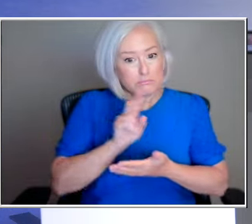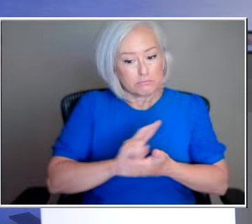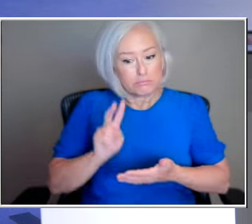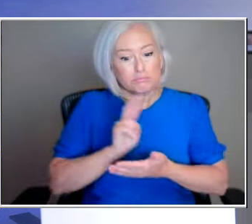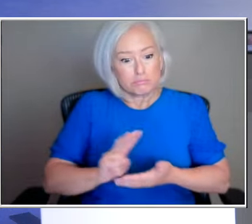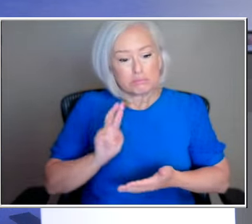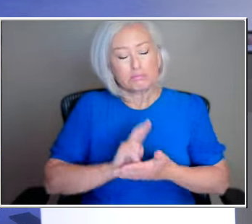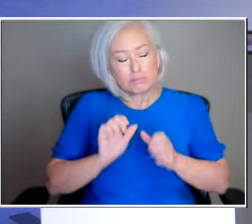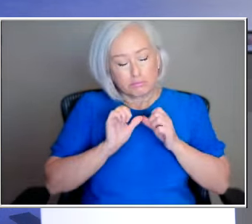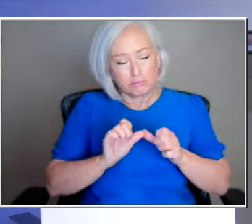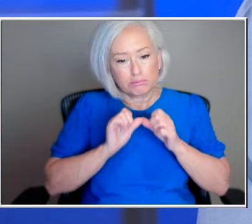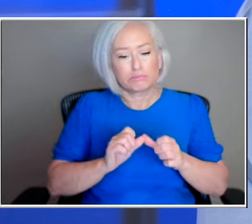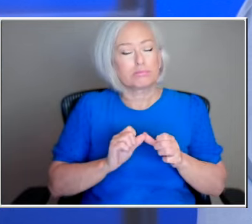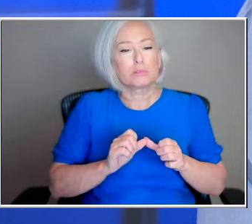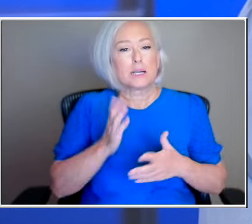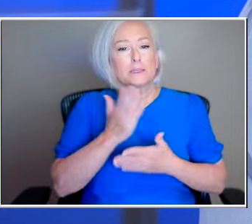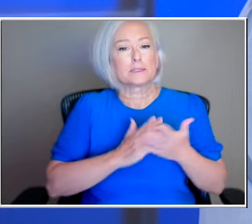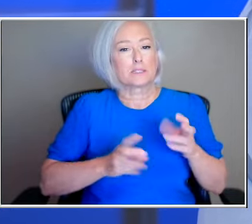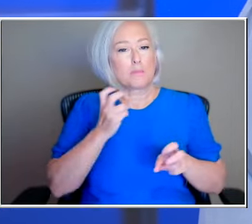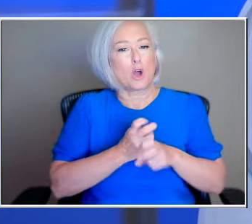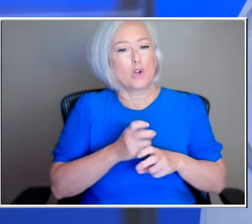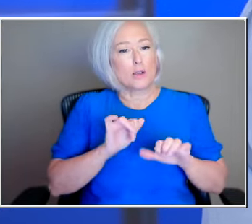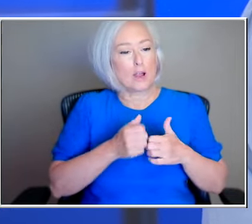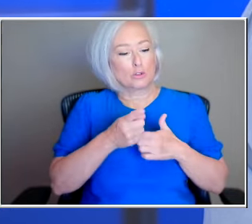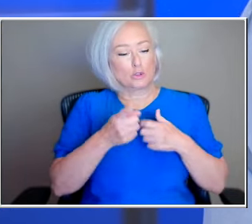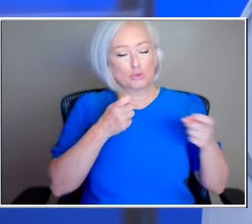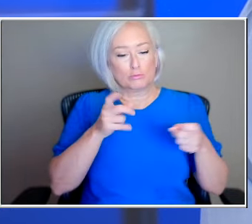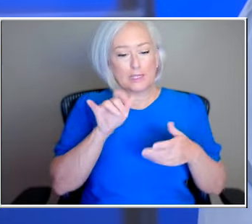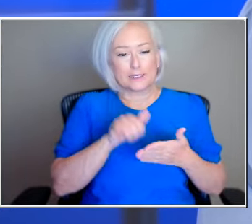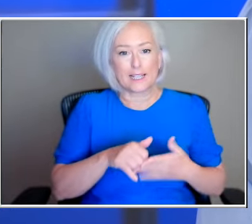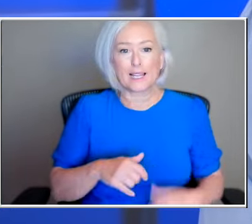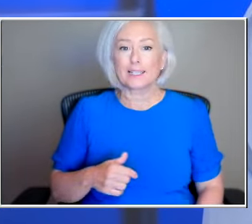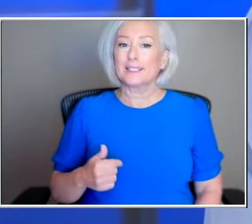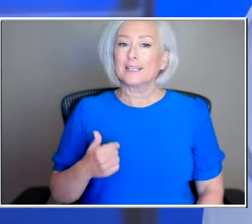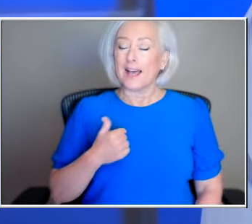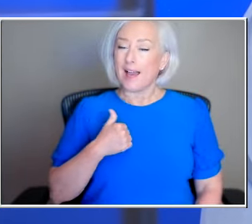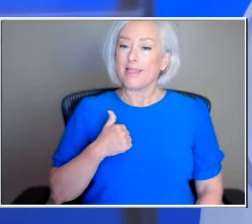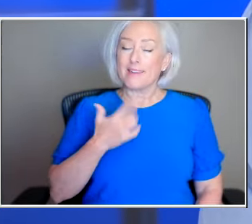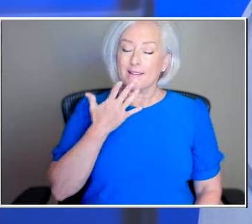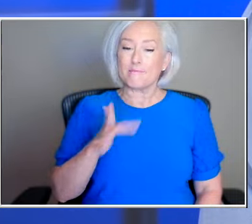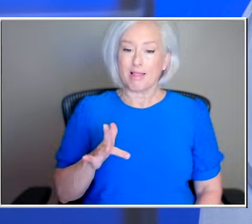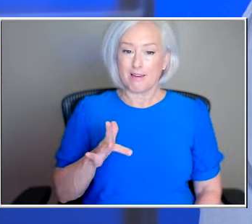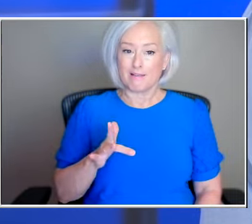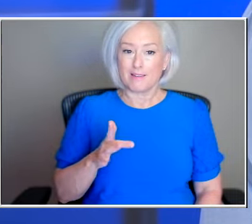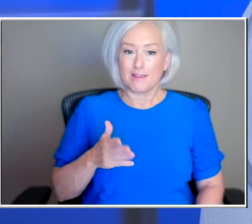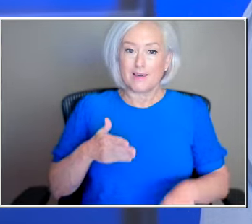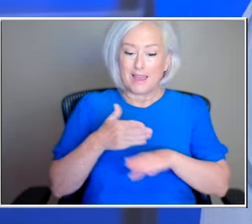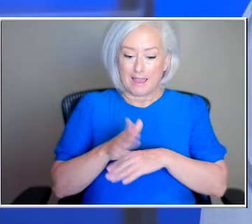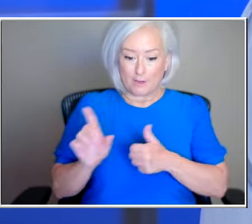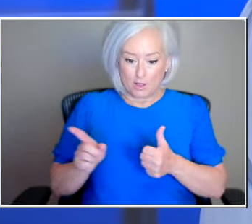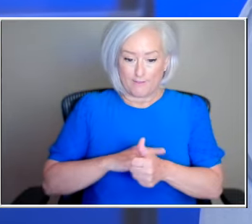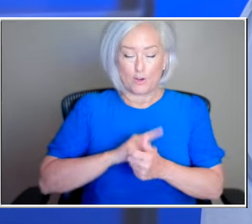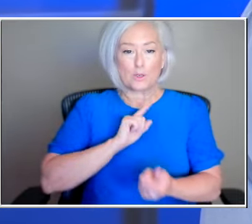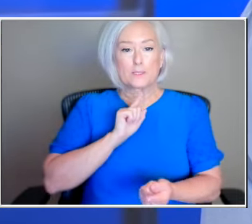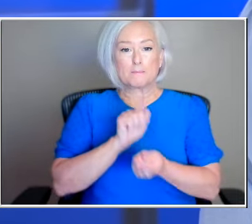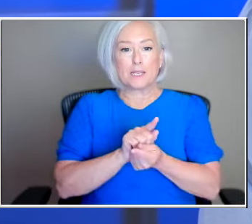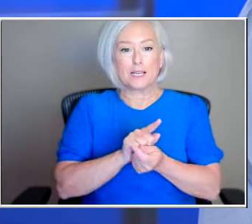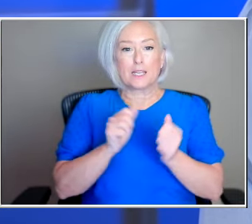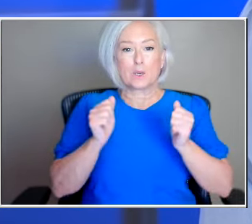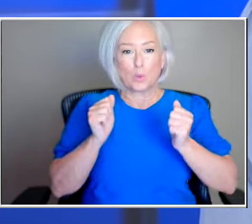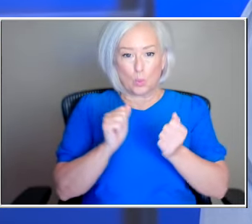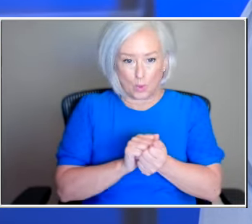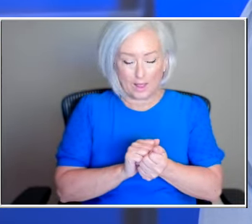handle yours? Well, I think I'm very fortunate. After you have that first meeting with the pharmacist and you